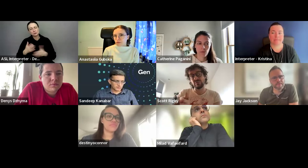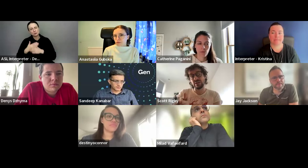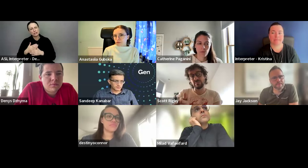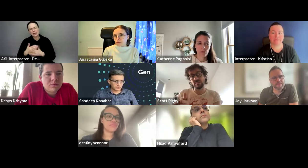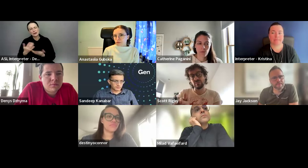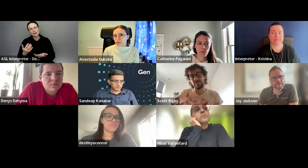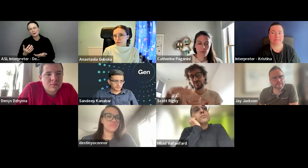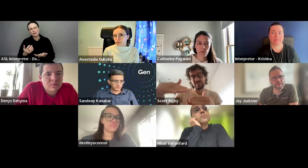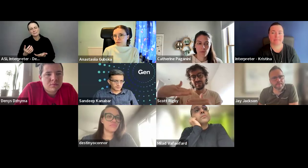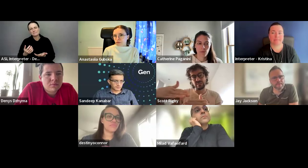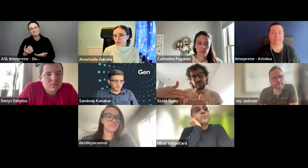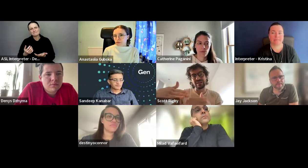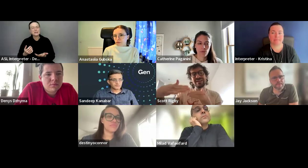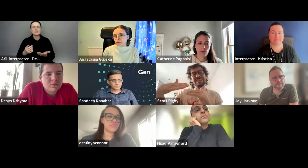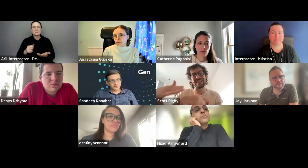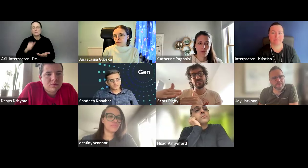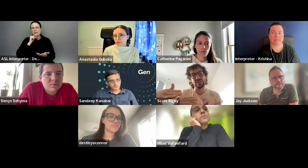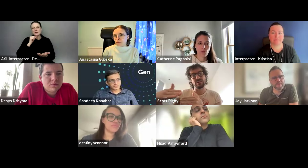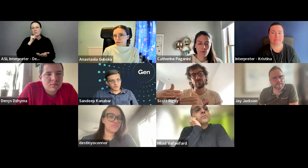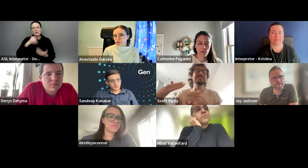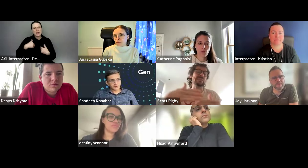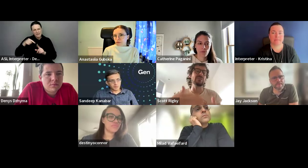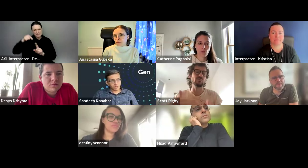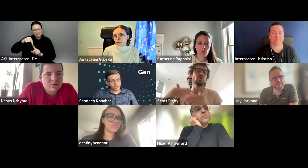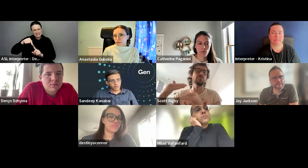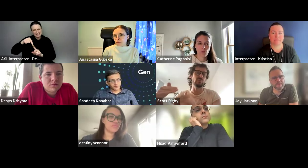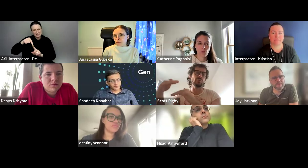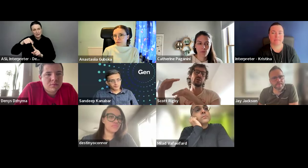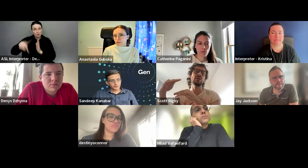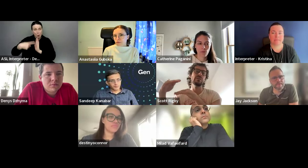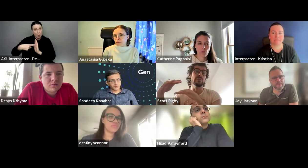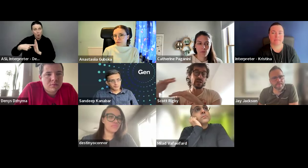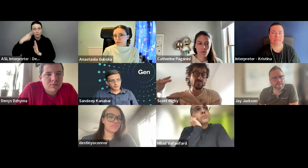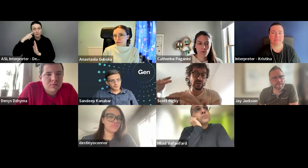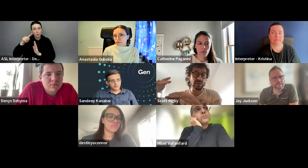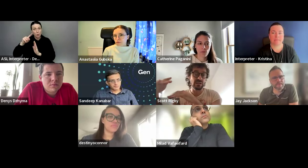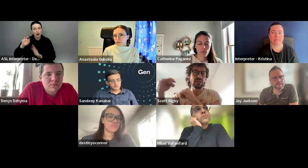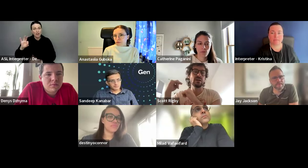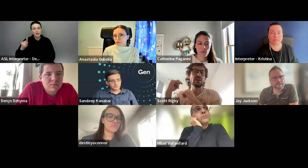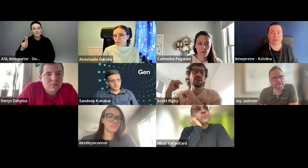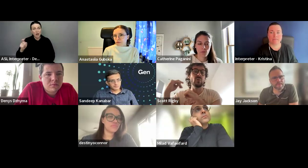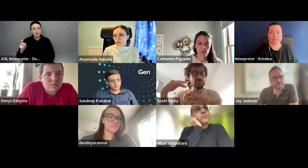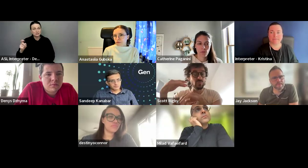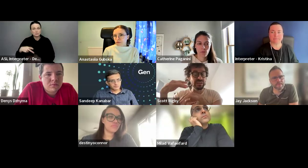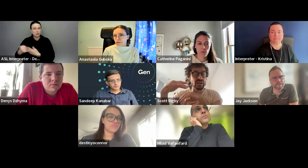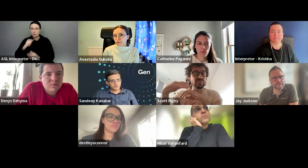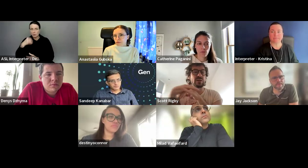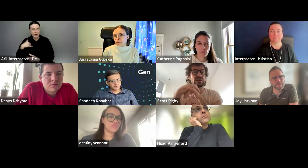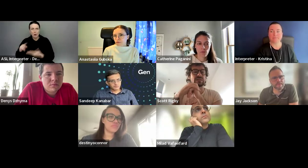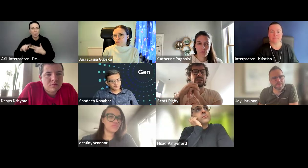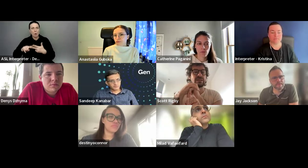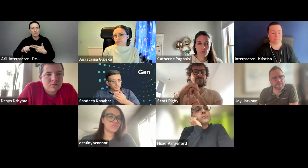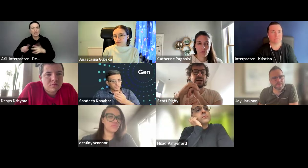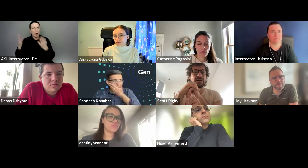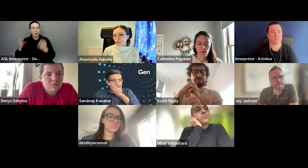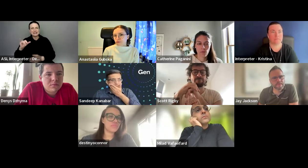such a program, the specific type or this specific role for the Flux project or the Open GitOps